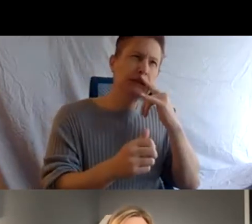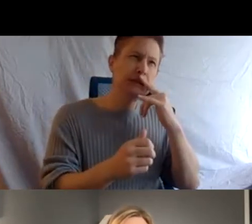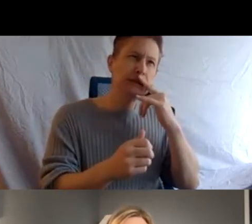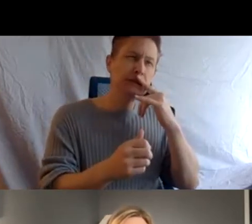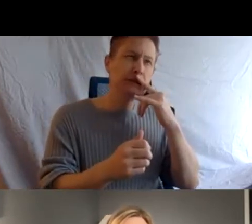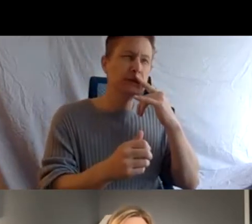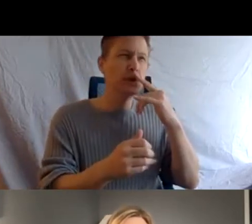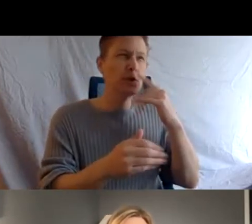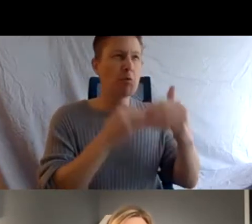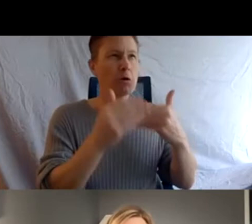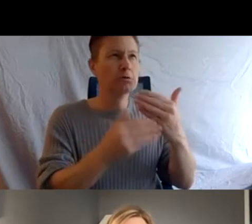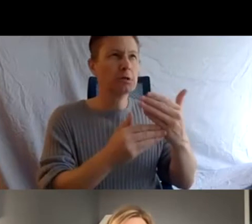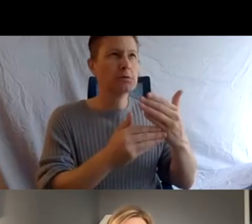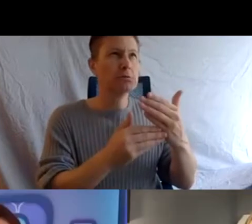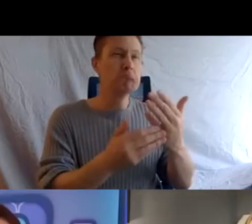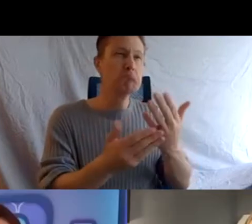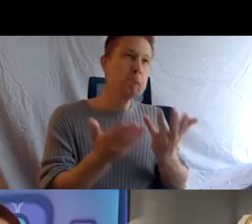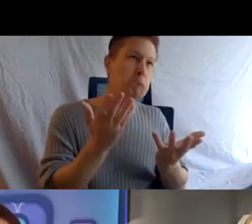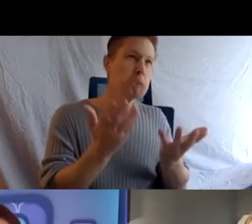on.